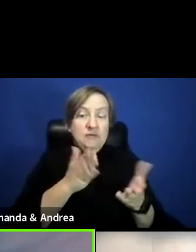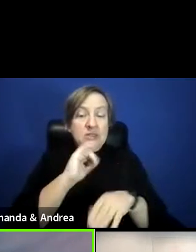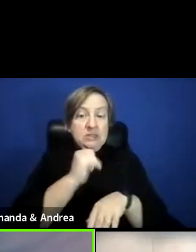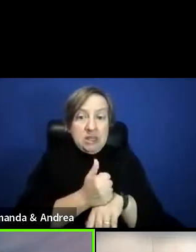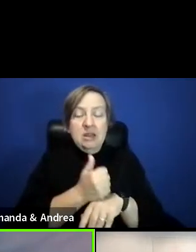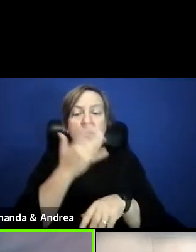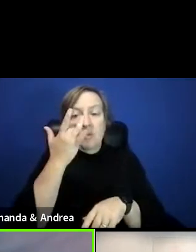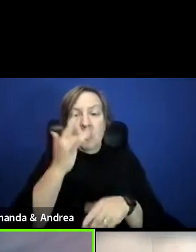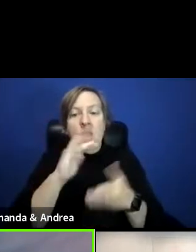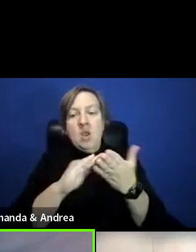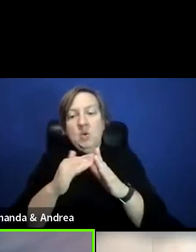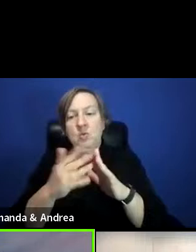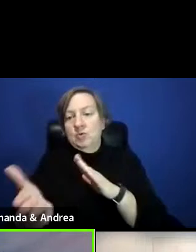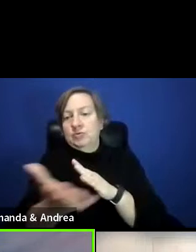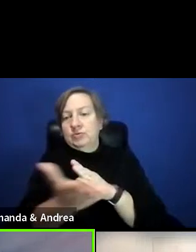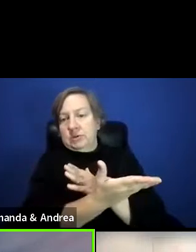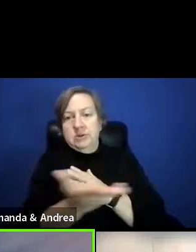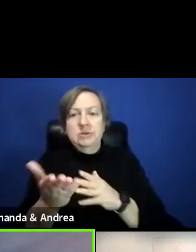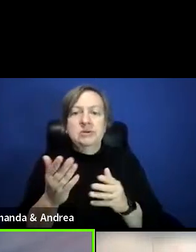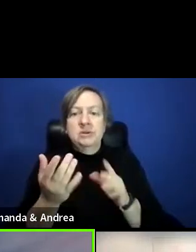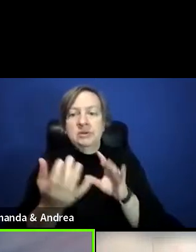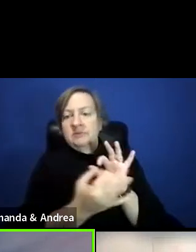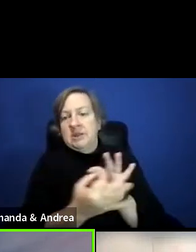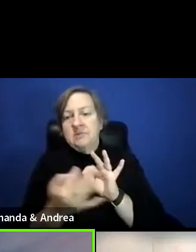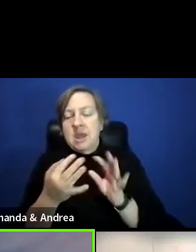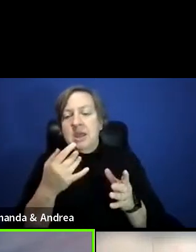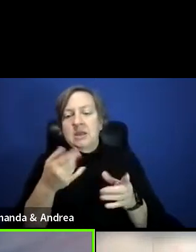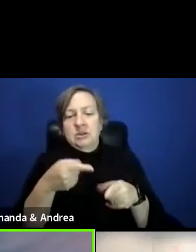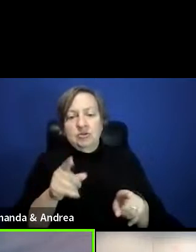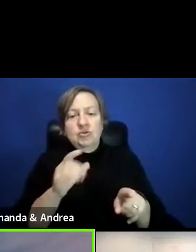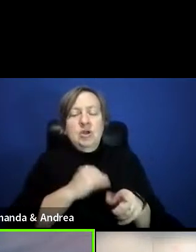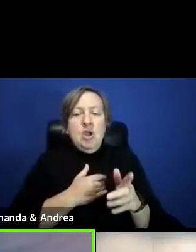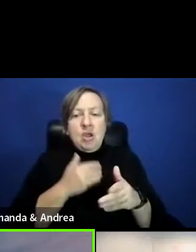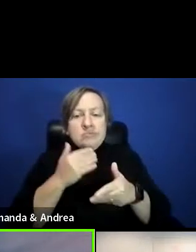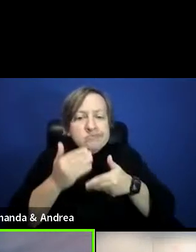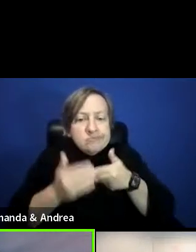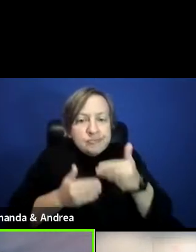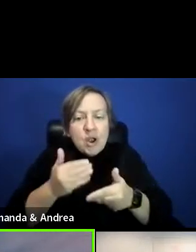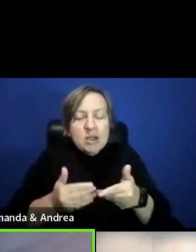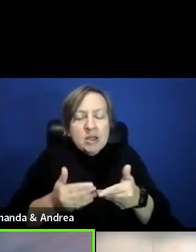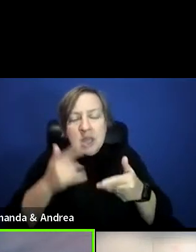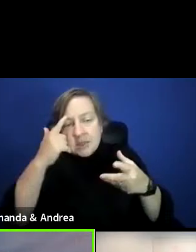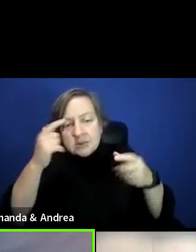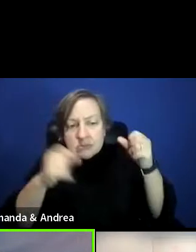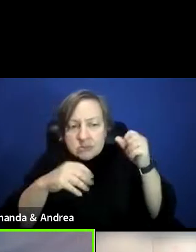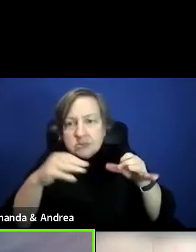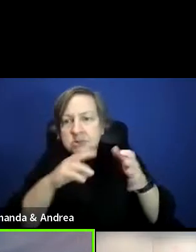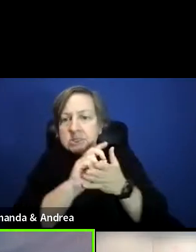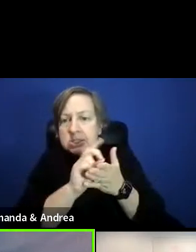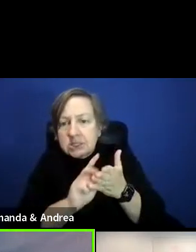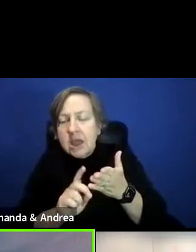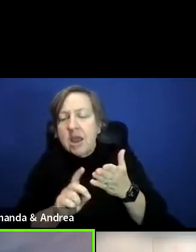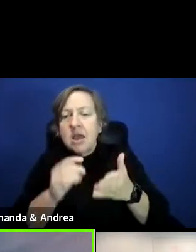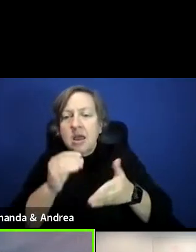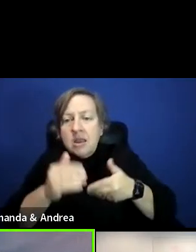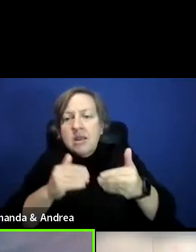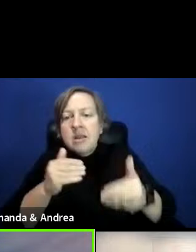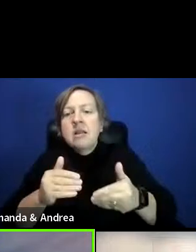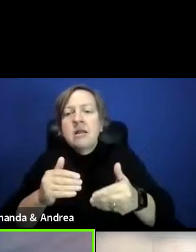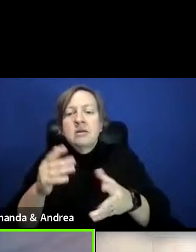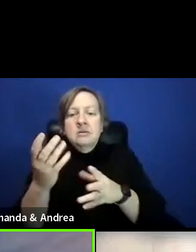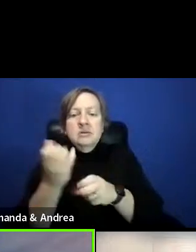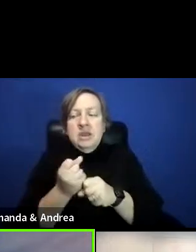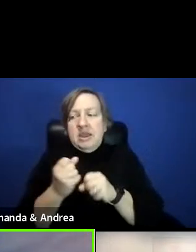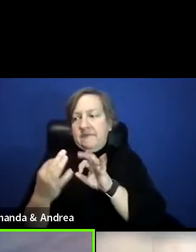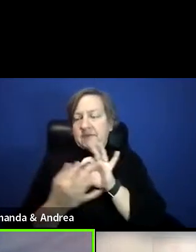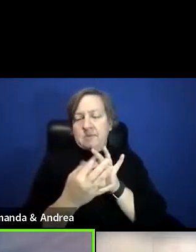informed thanks to community input that we received during our sort of iterative process going through the design piece and really getting that feedback to the